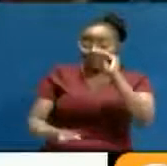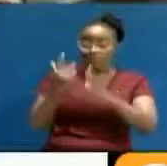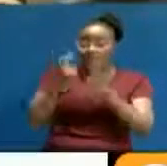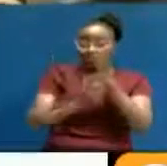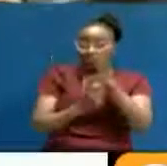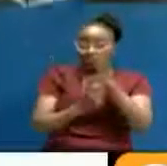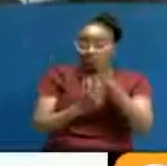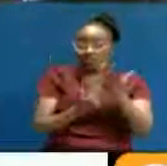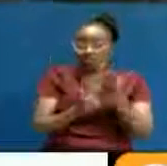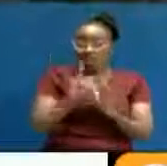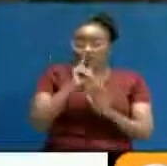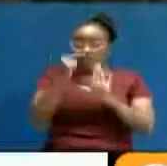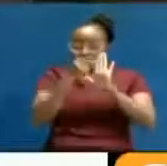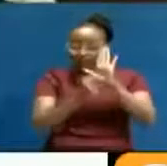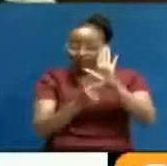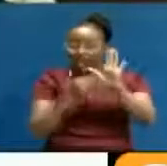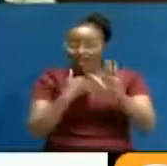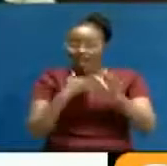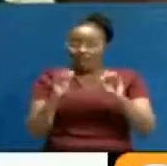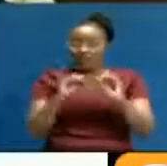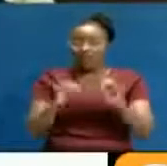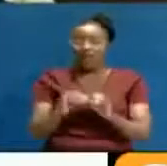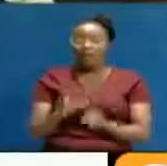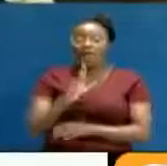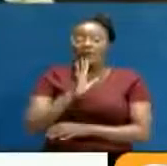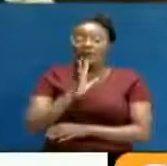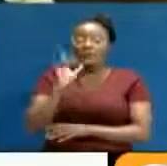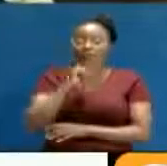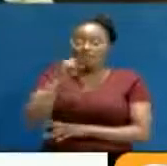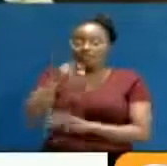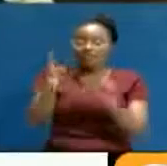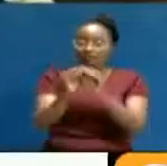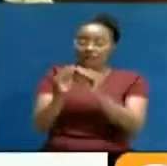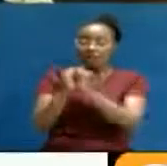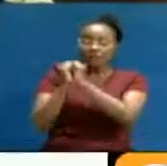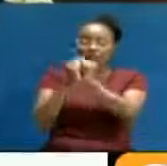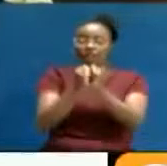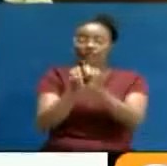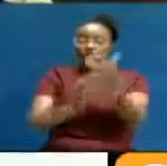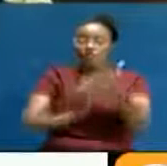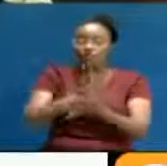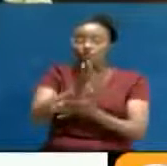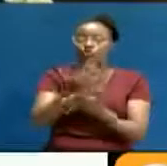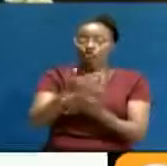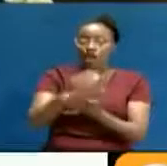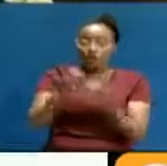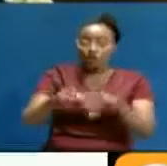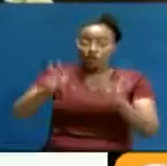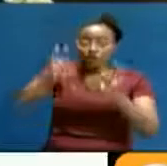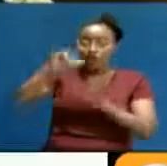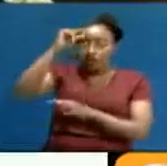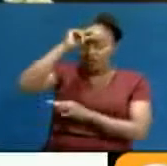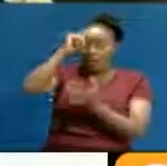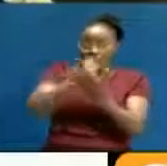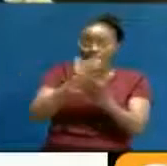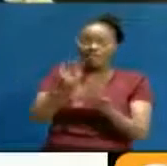Kiswahili standing orders of no help here. Nilitoa arifa ya kikao hiki cha pamoja kupitia gazeti rasmi la